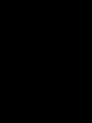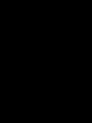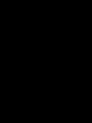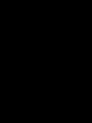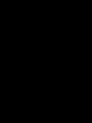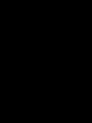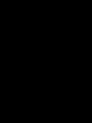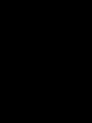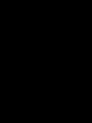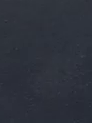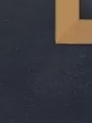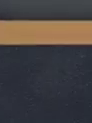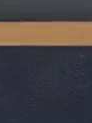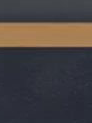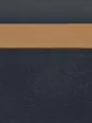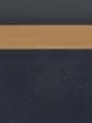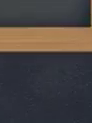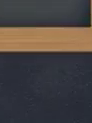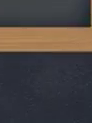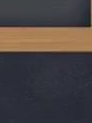national educator.